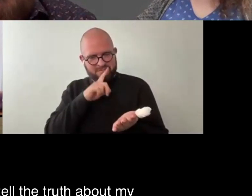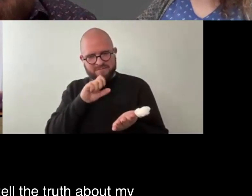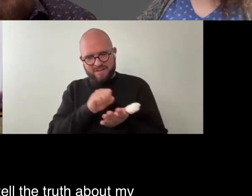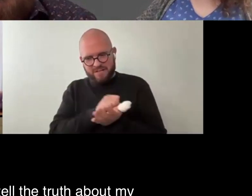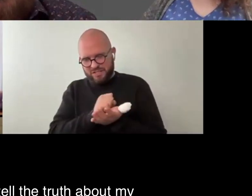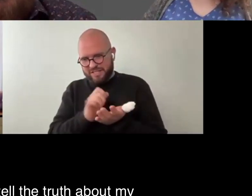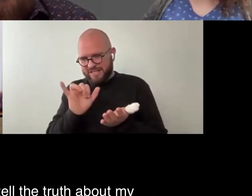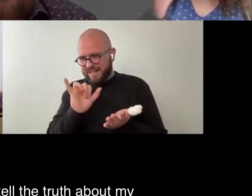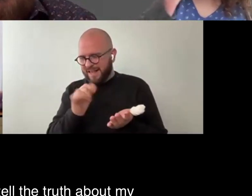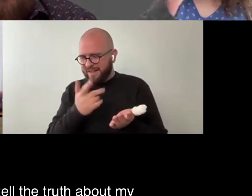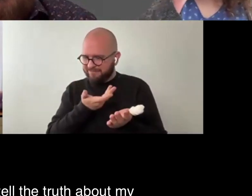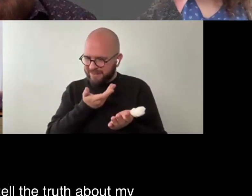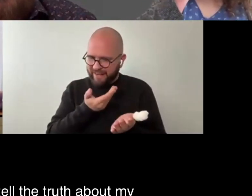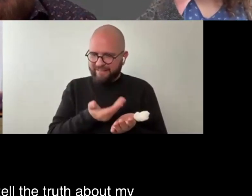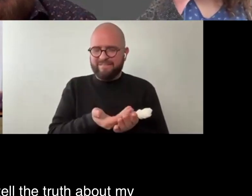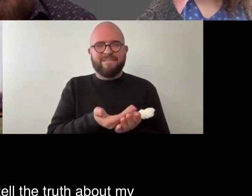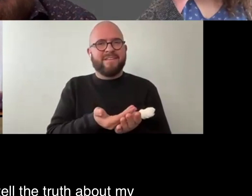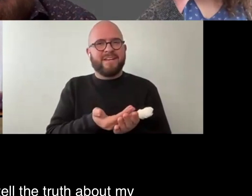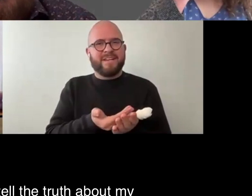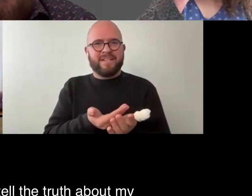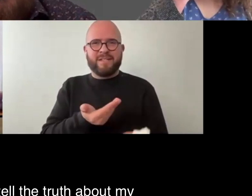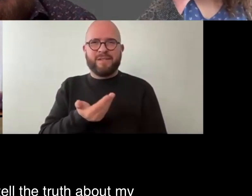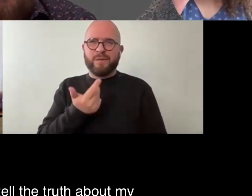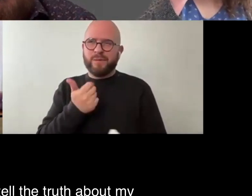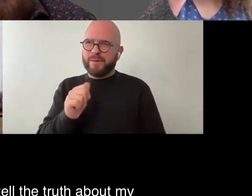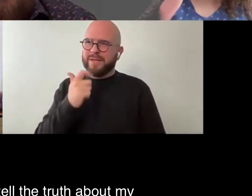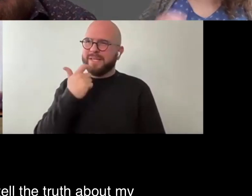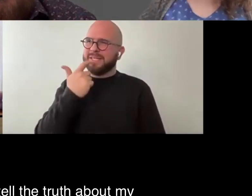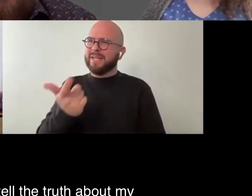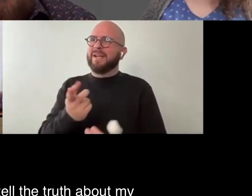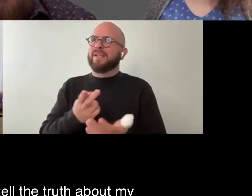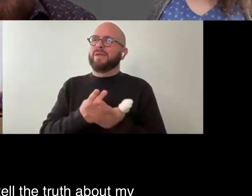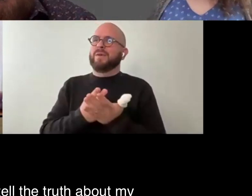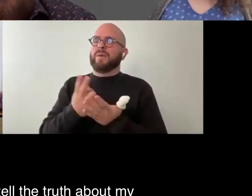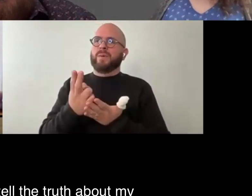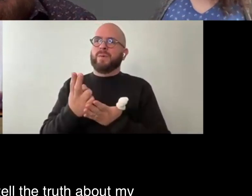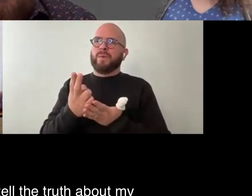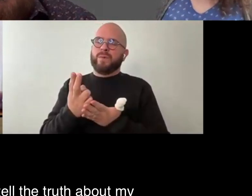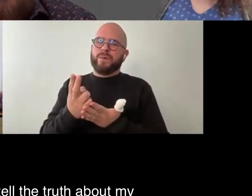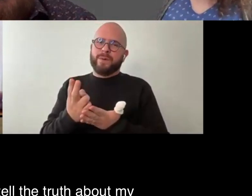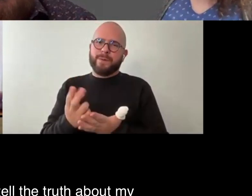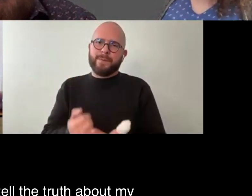to really tell the truth about